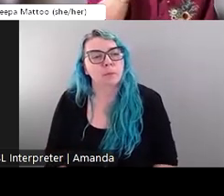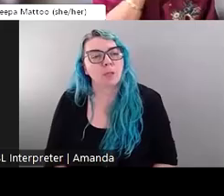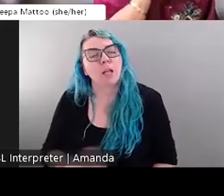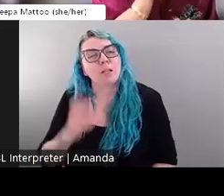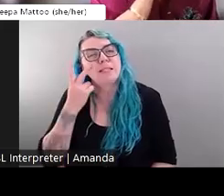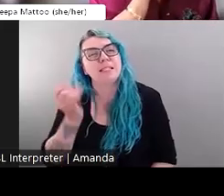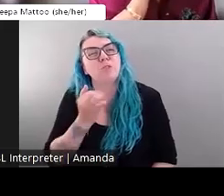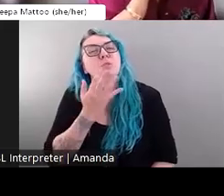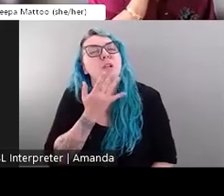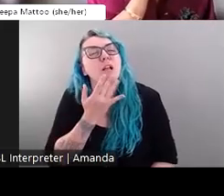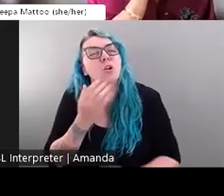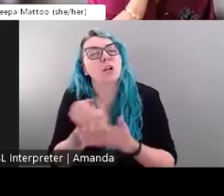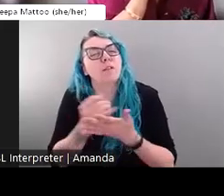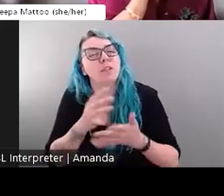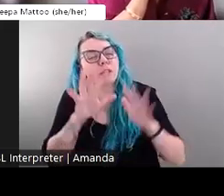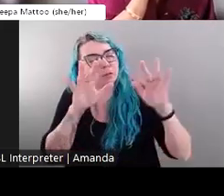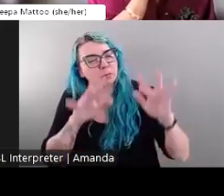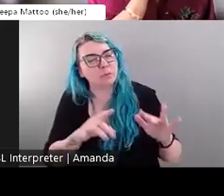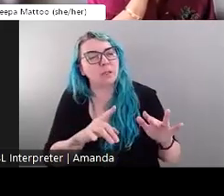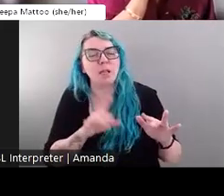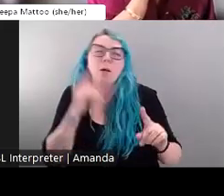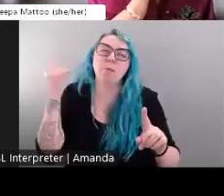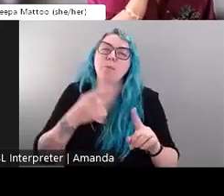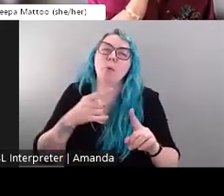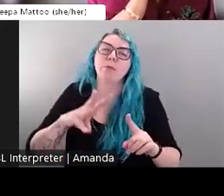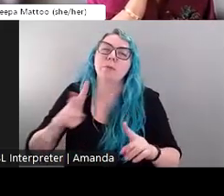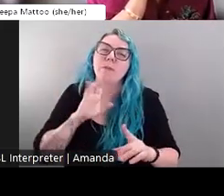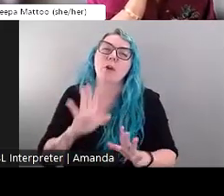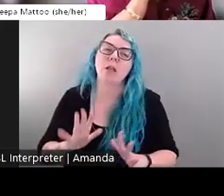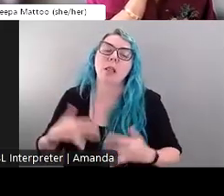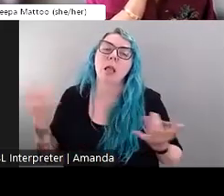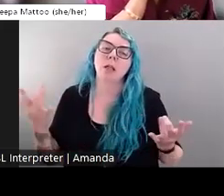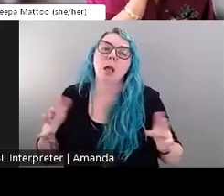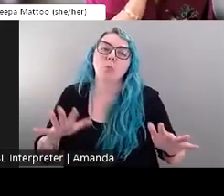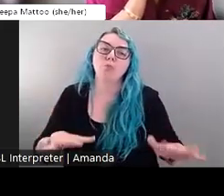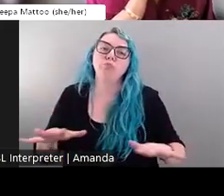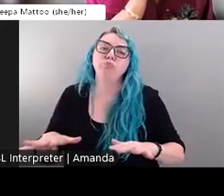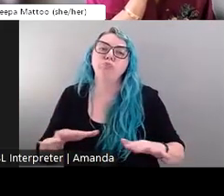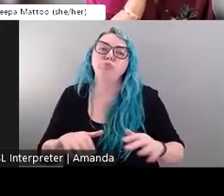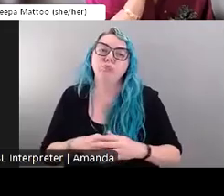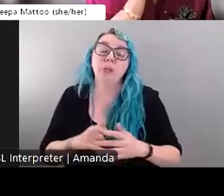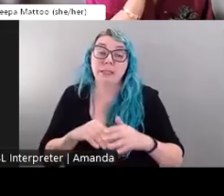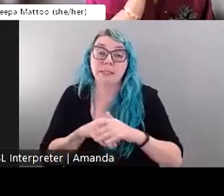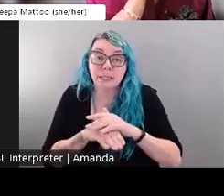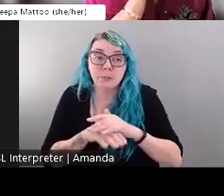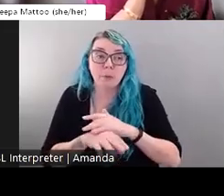way which is very light, and it's very accessible. The language in these materials are also